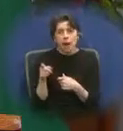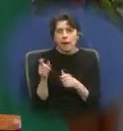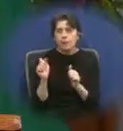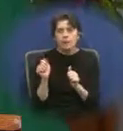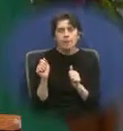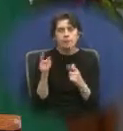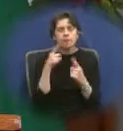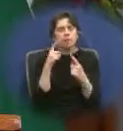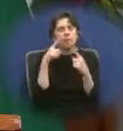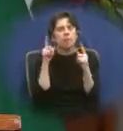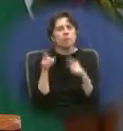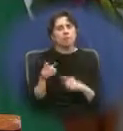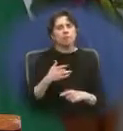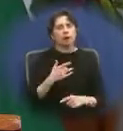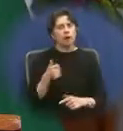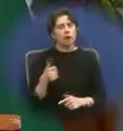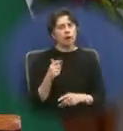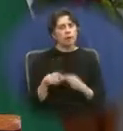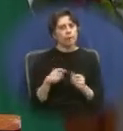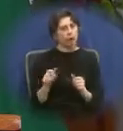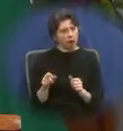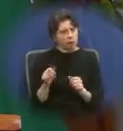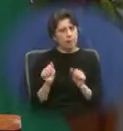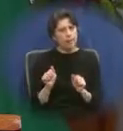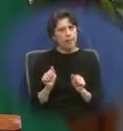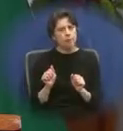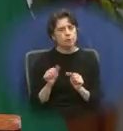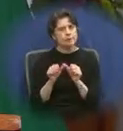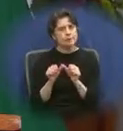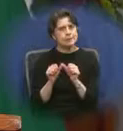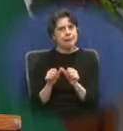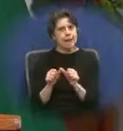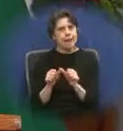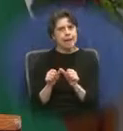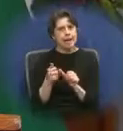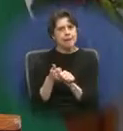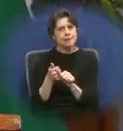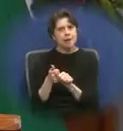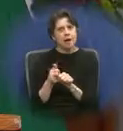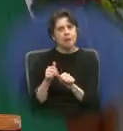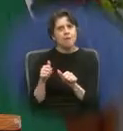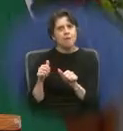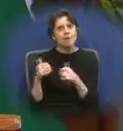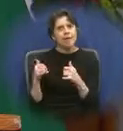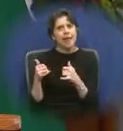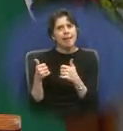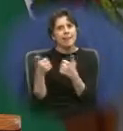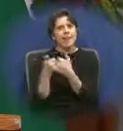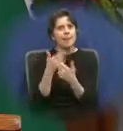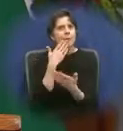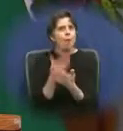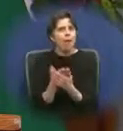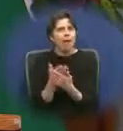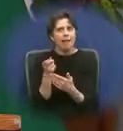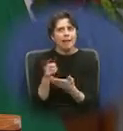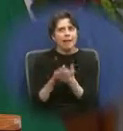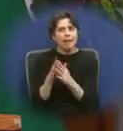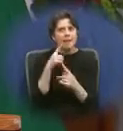accomplishment and feeling good about being able to sustain himself and to feel a great bit of